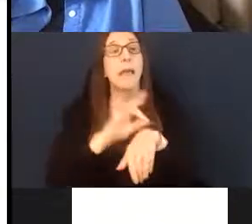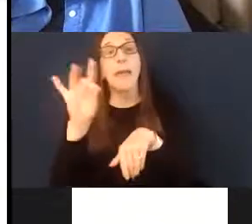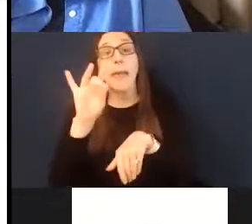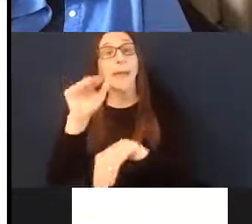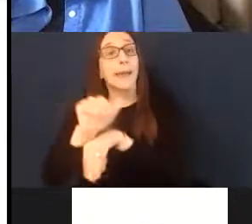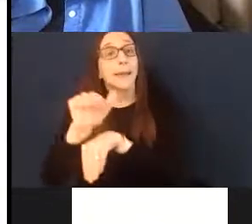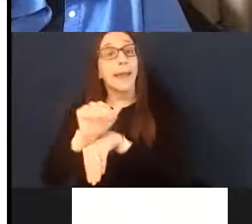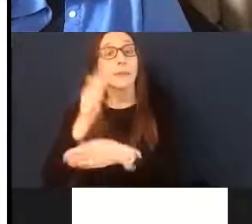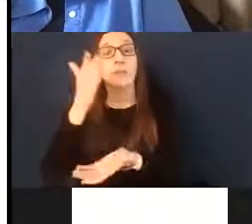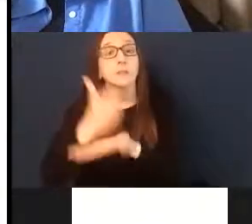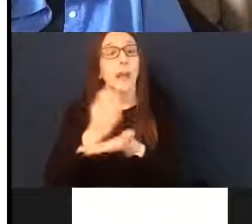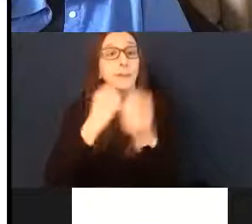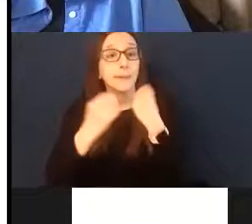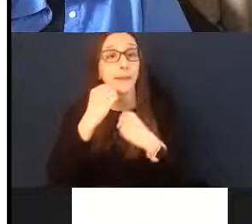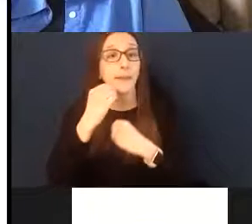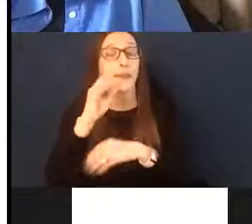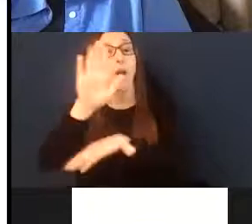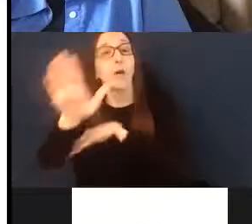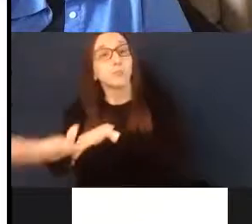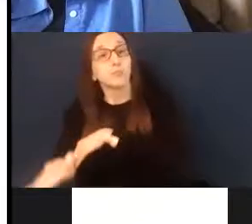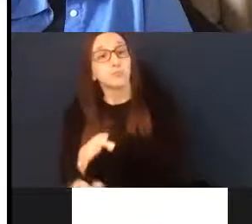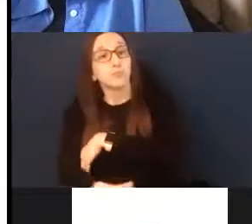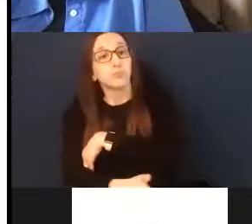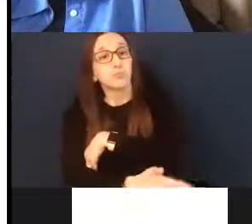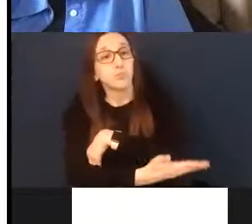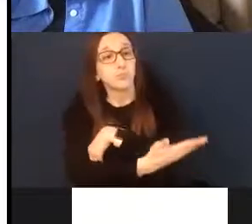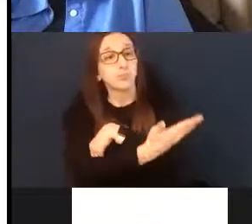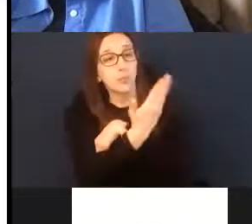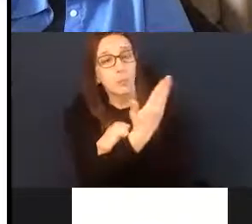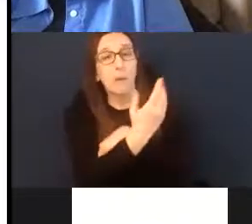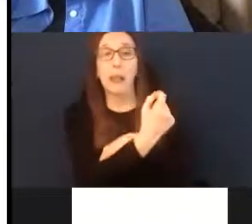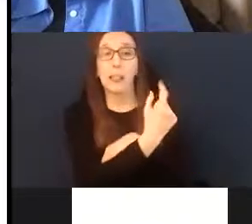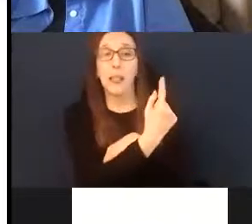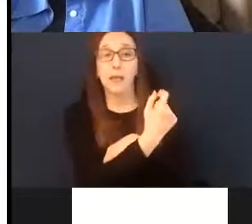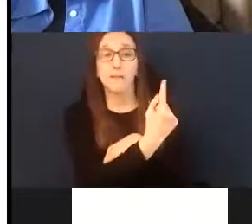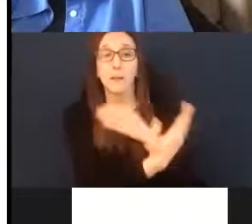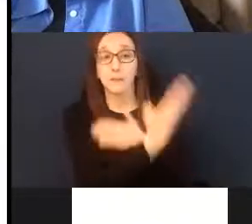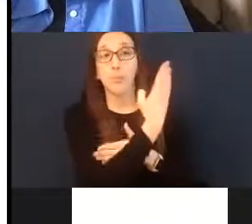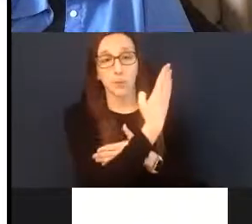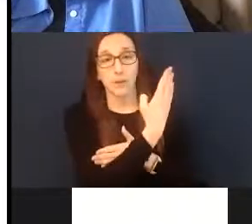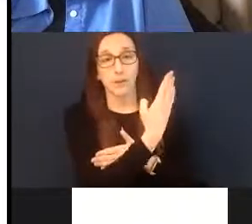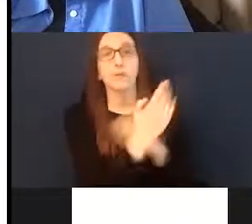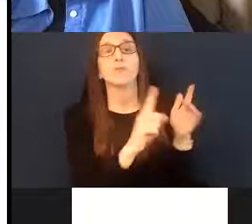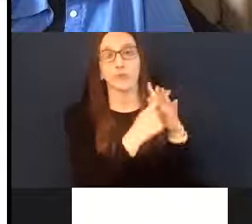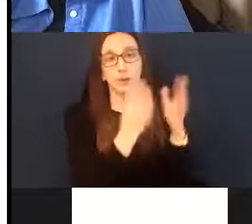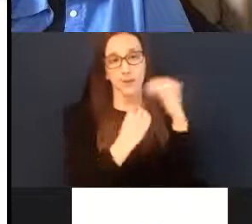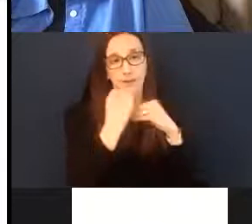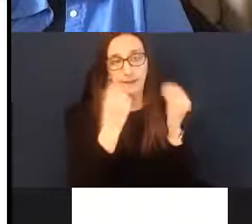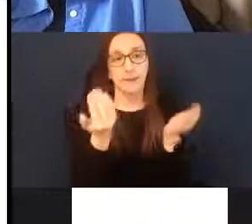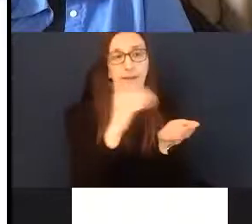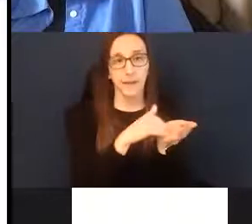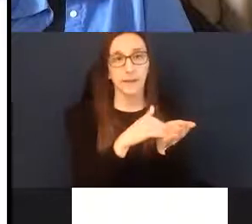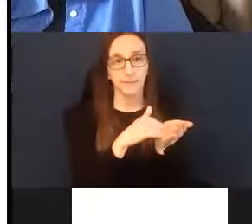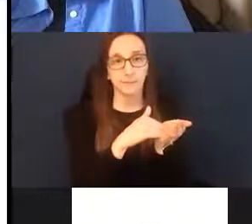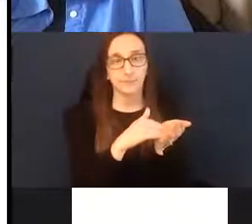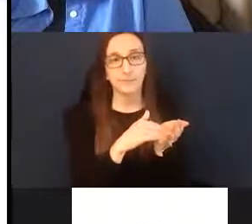to bed, and then you typically don't eat till maybe 11 o'clock in the morning is the most common intermittent fasting